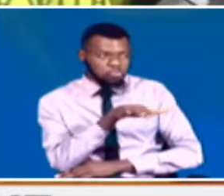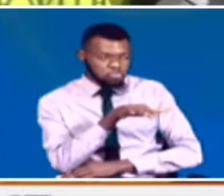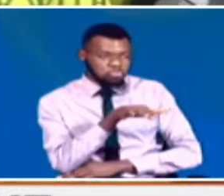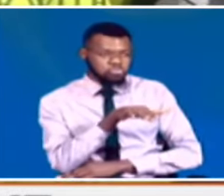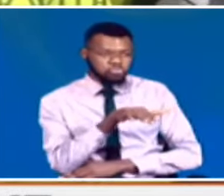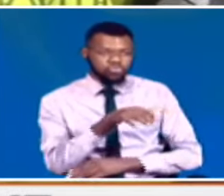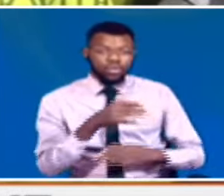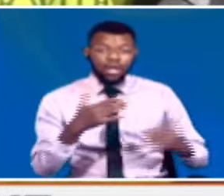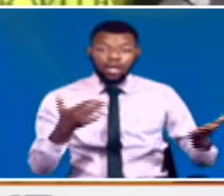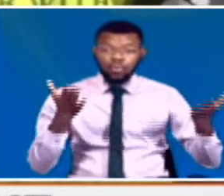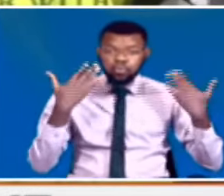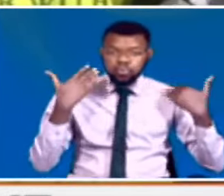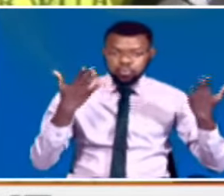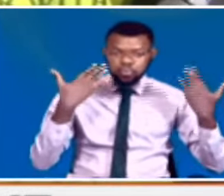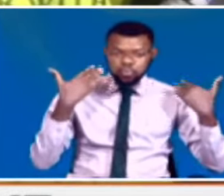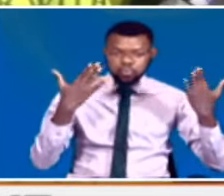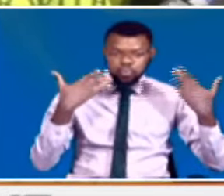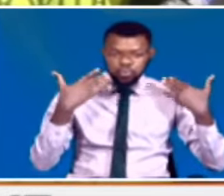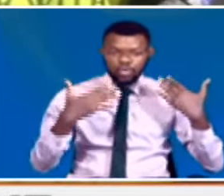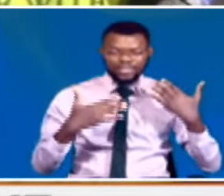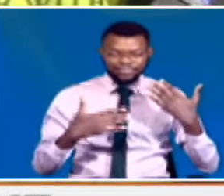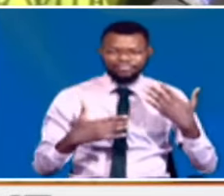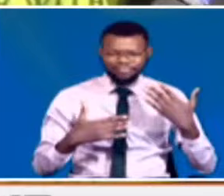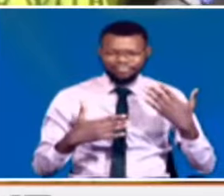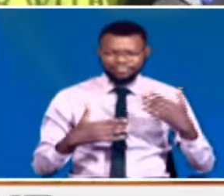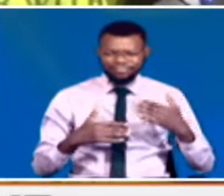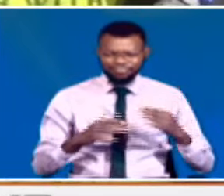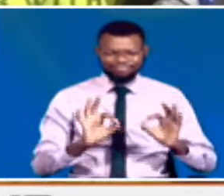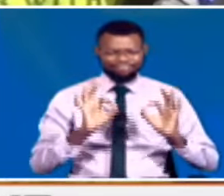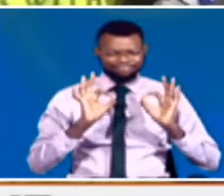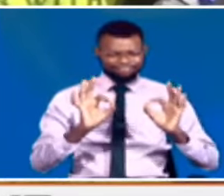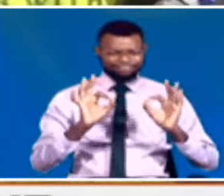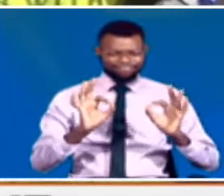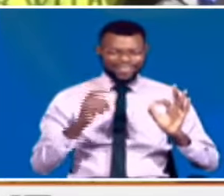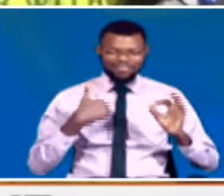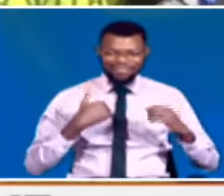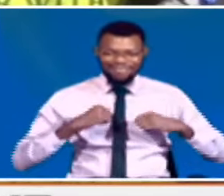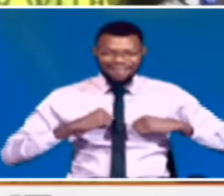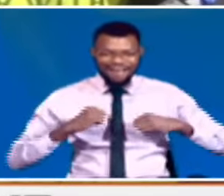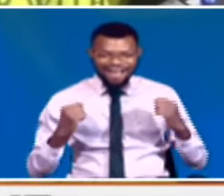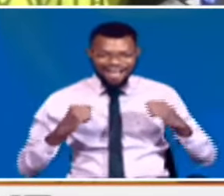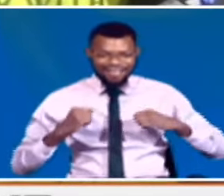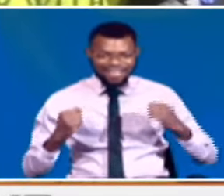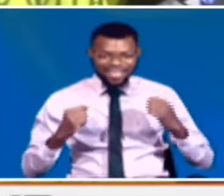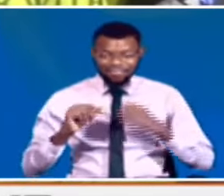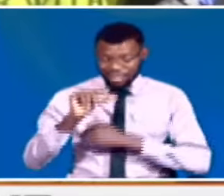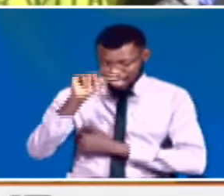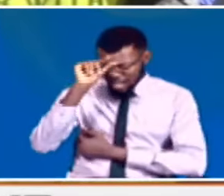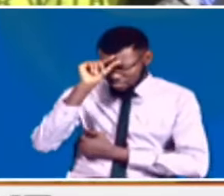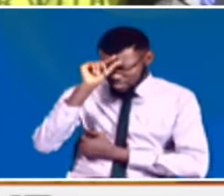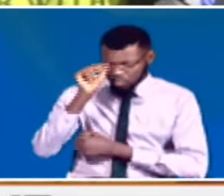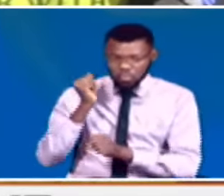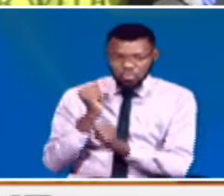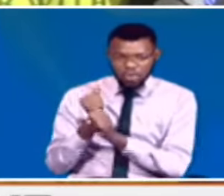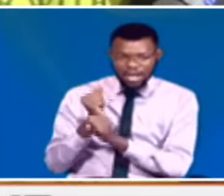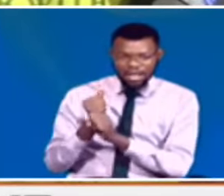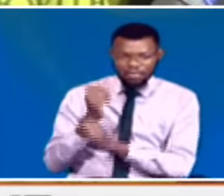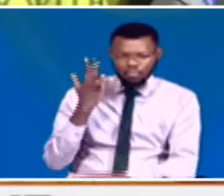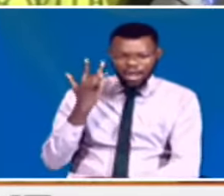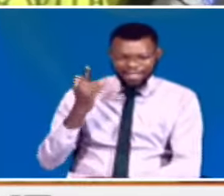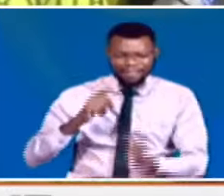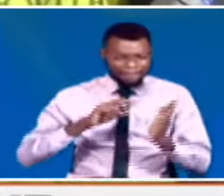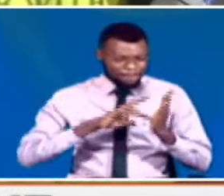the hair and the environment, to look good. That is why I'm happy with the government, because the government also has that project